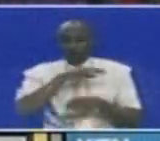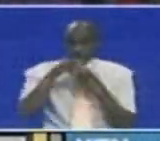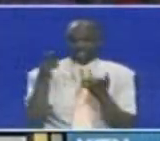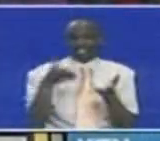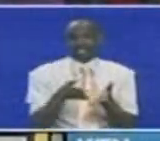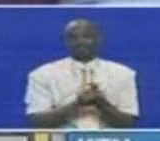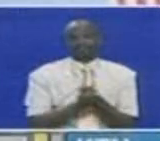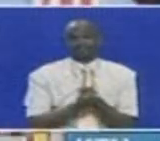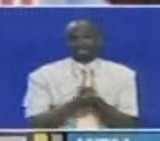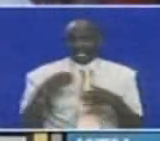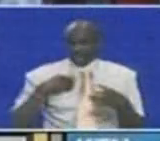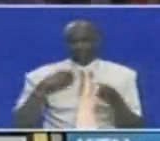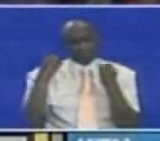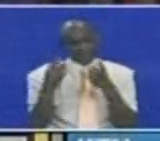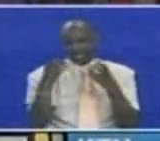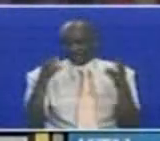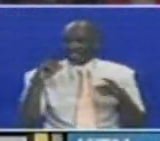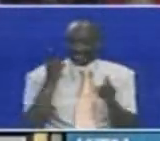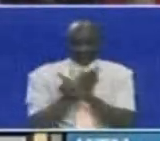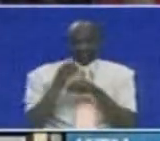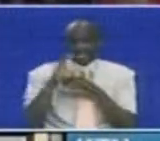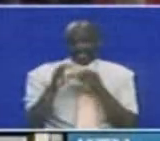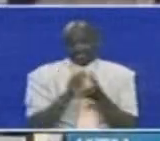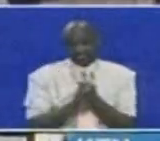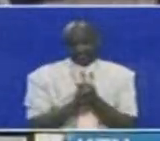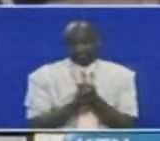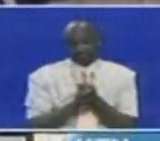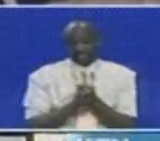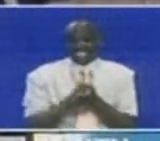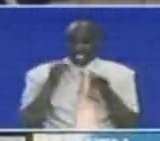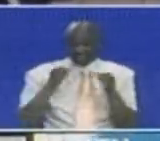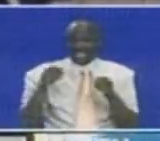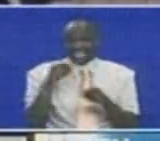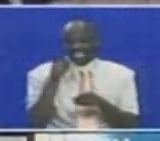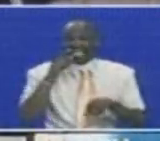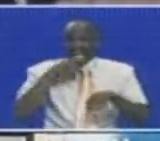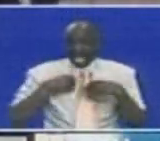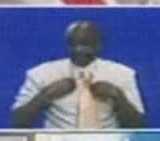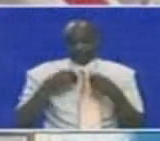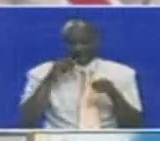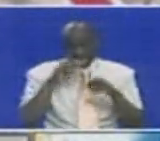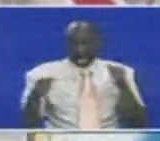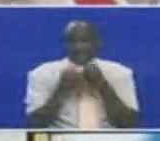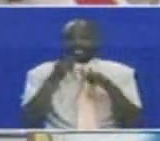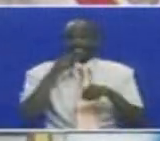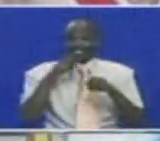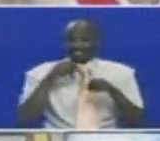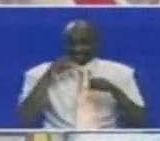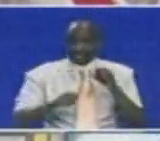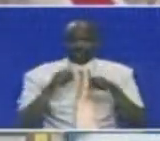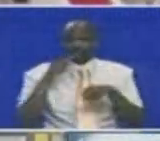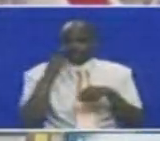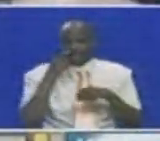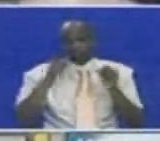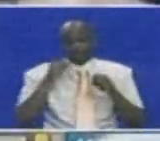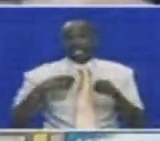And you can have in so many other places where the regional, because anything that goes on in South Sudan will definitely make an impact onto